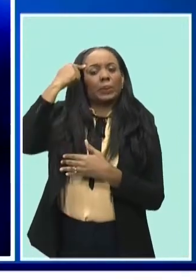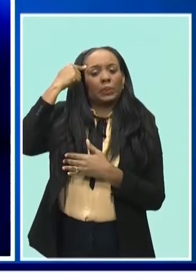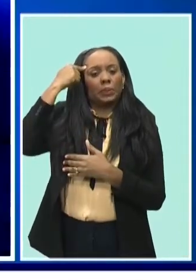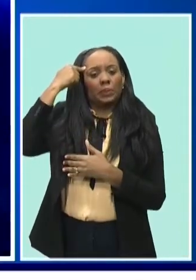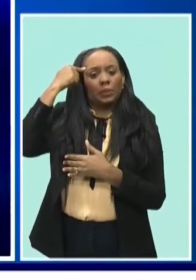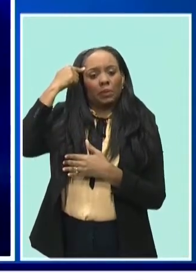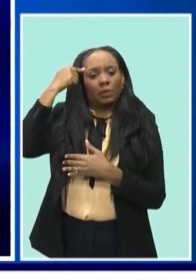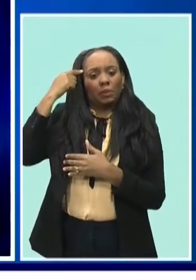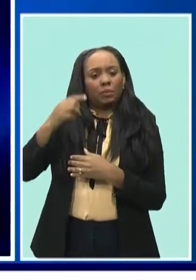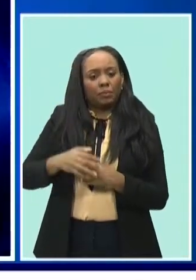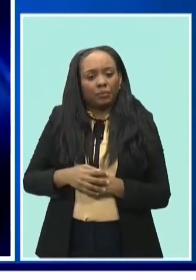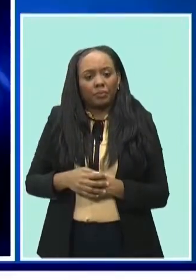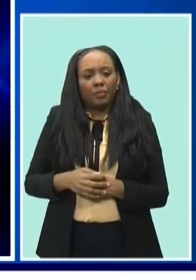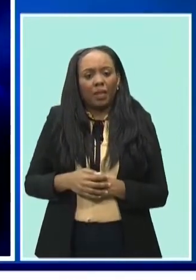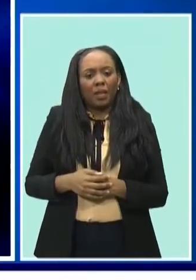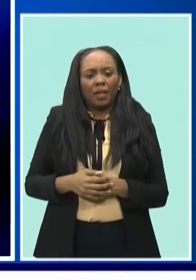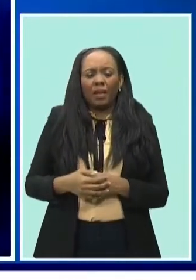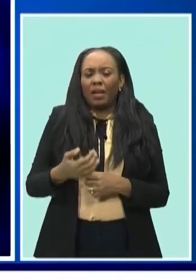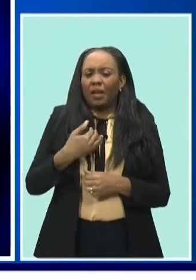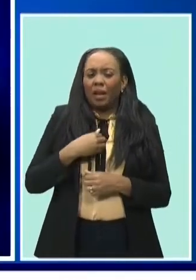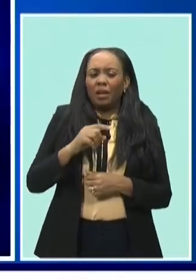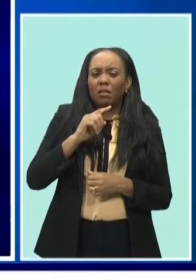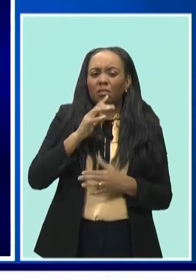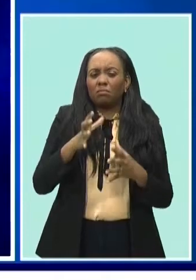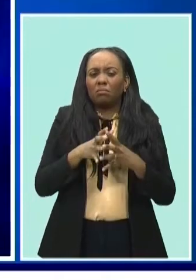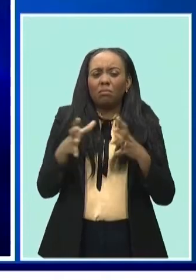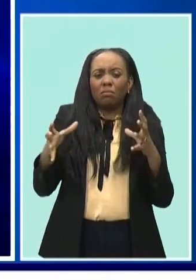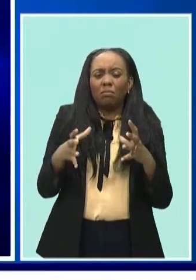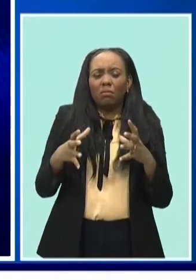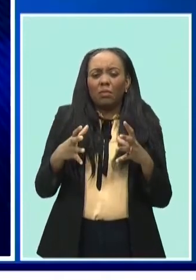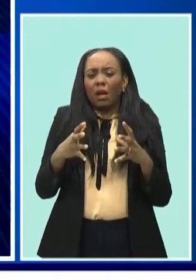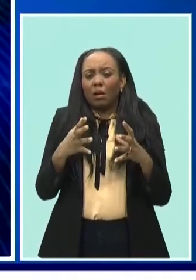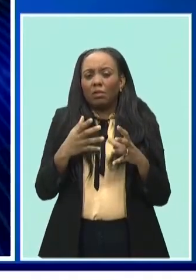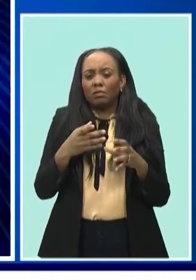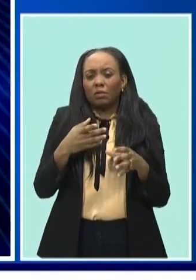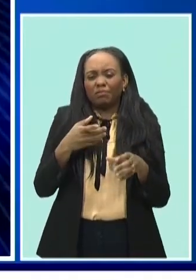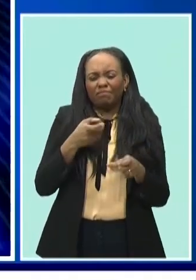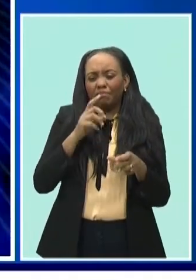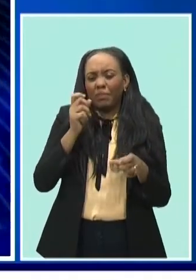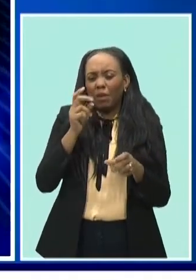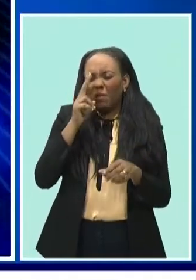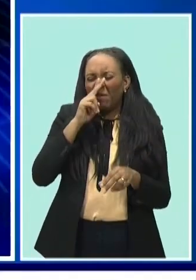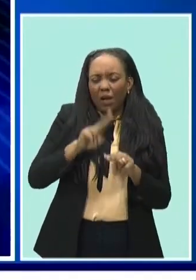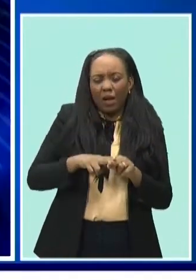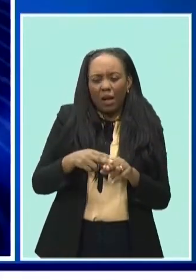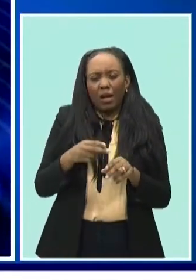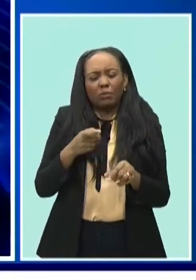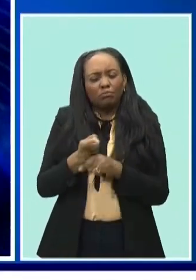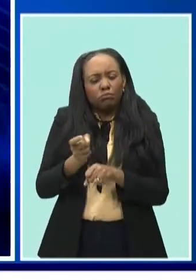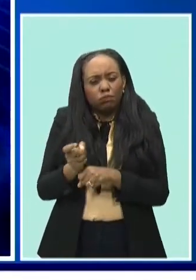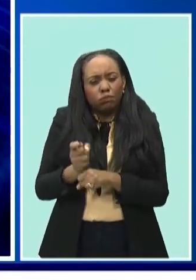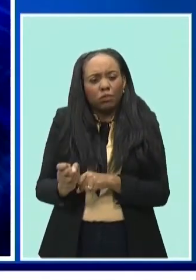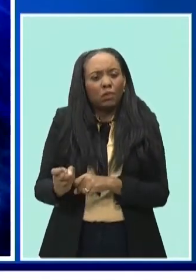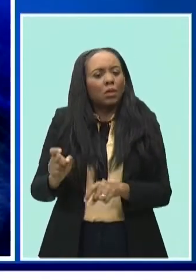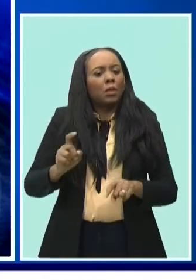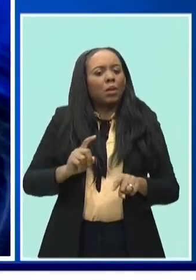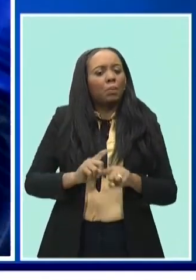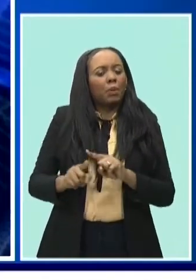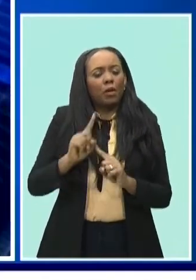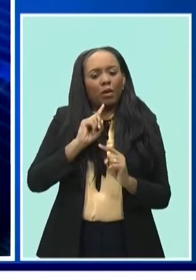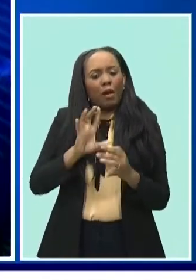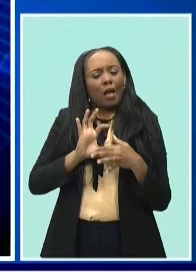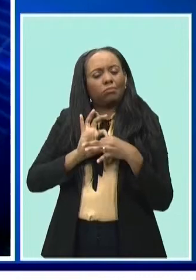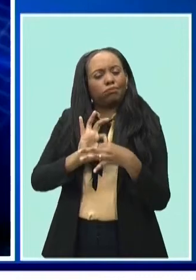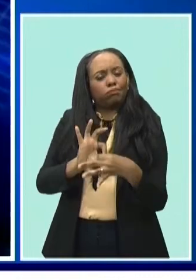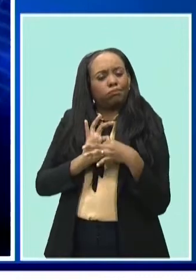that despite his sharp wit and incisive commentary, he was an approachable and very personable to both those who knew